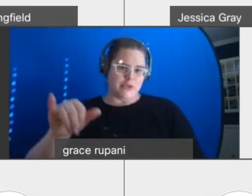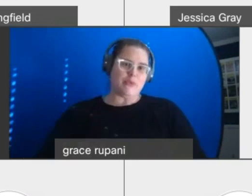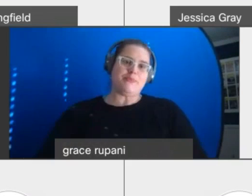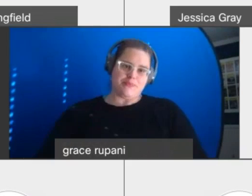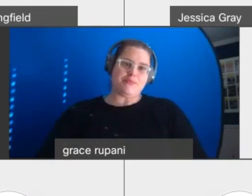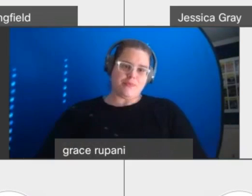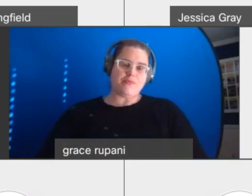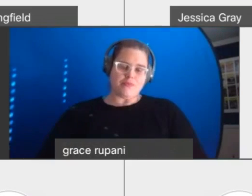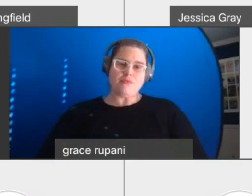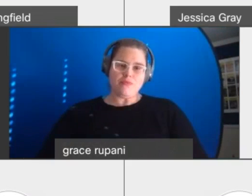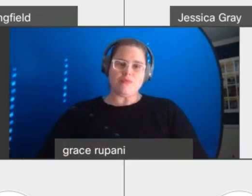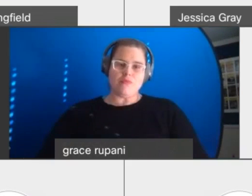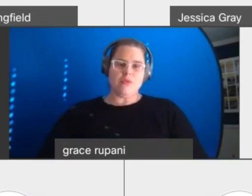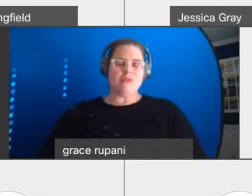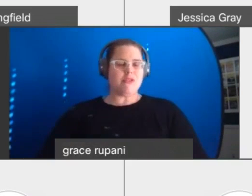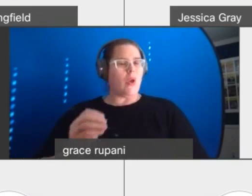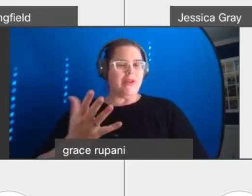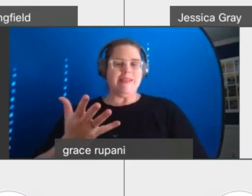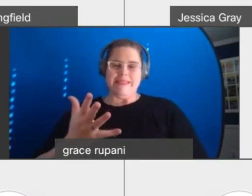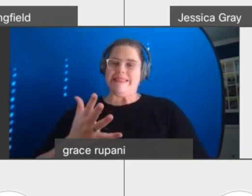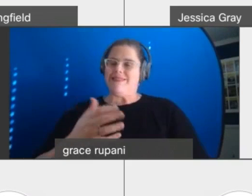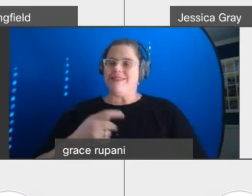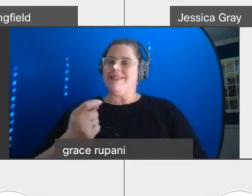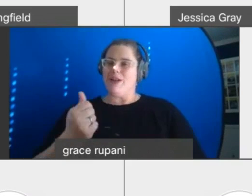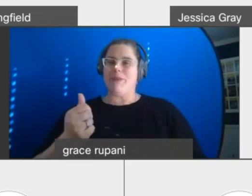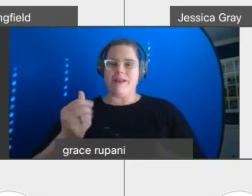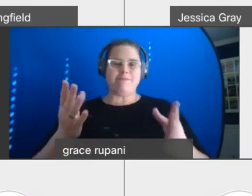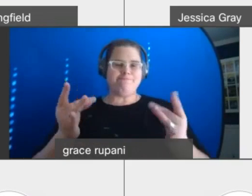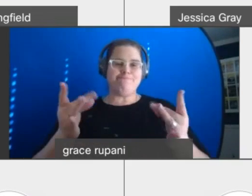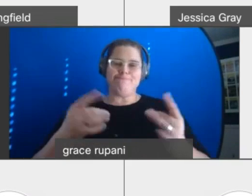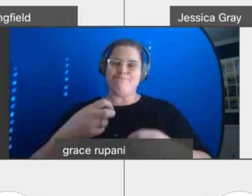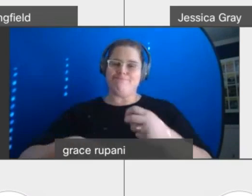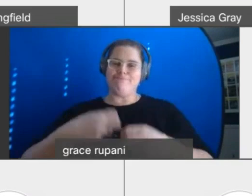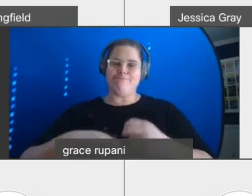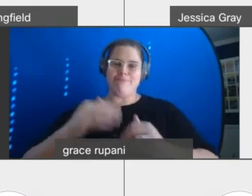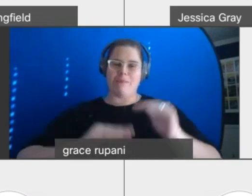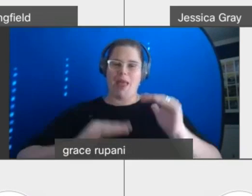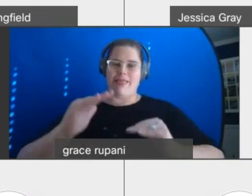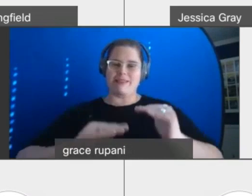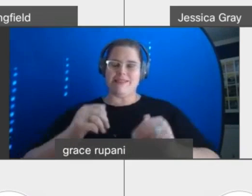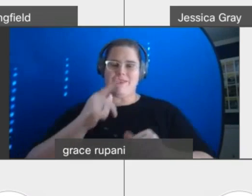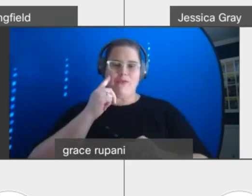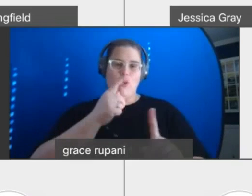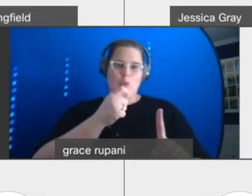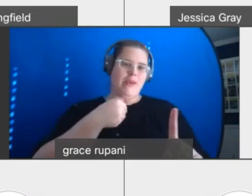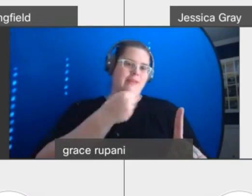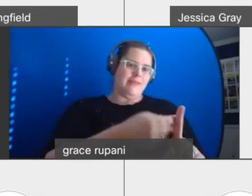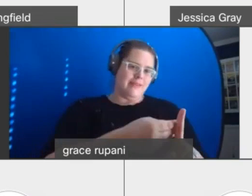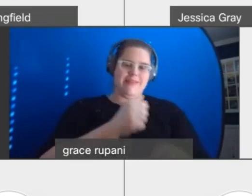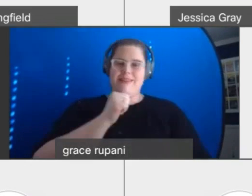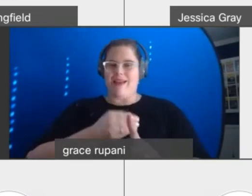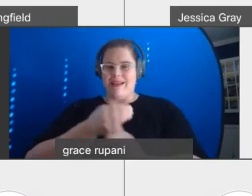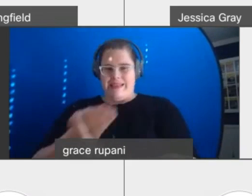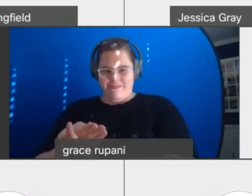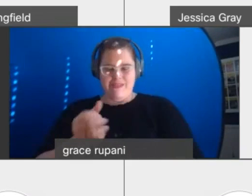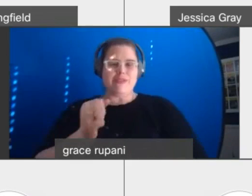is sort of a tricky kind of balance. We have people that we support that live in another state that I think is